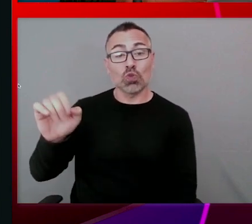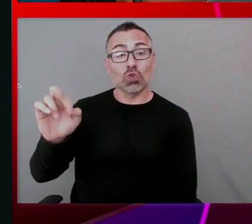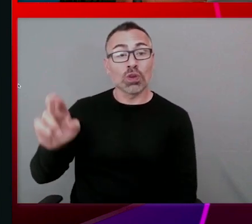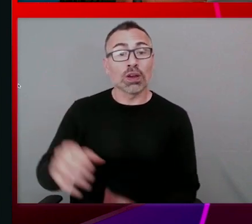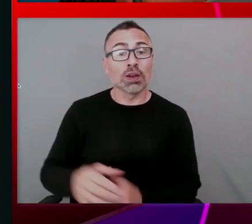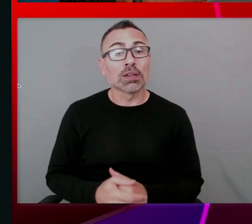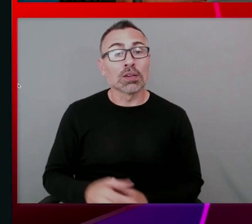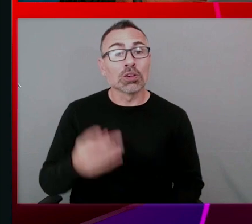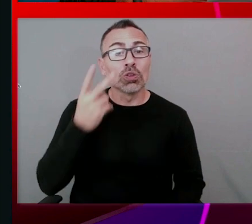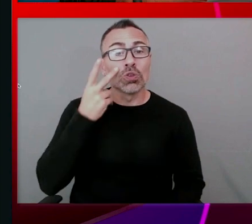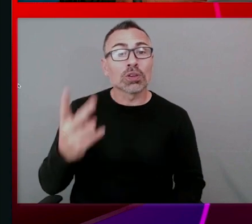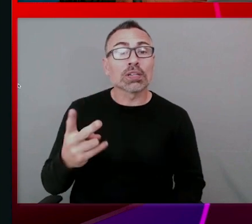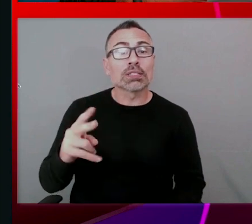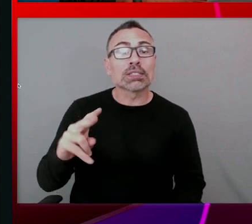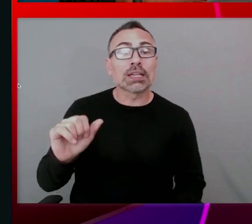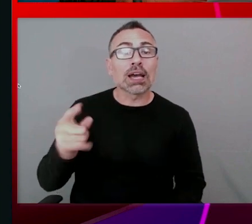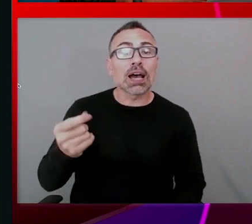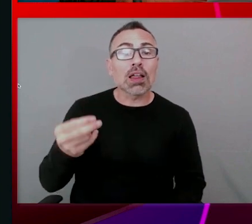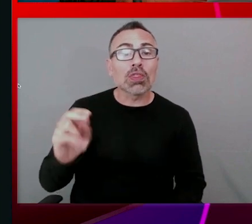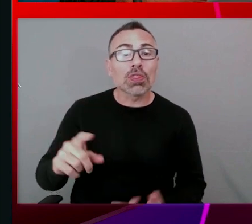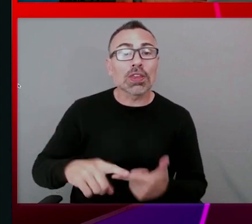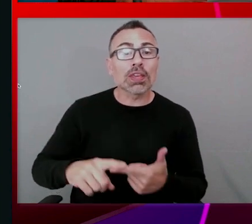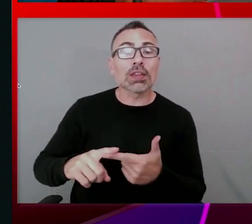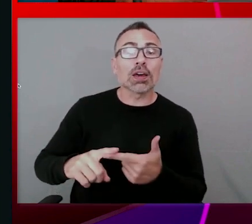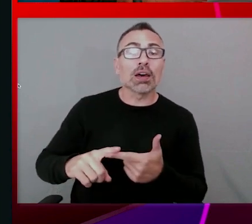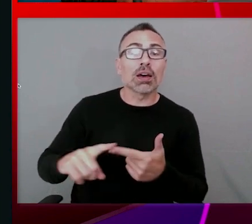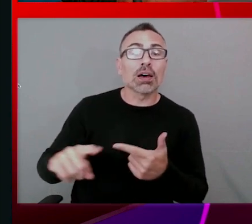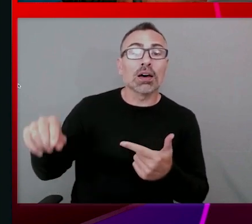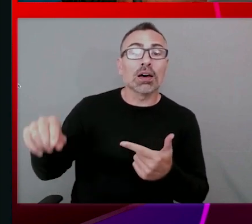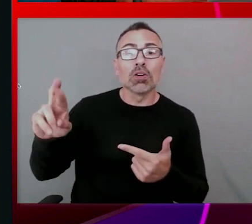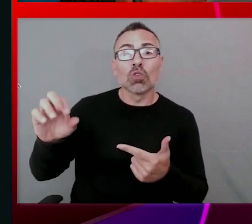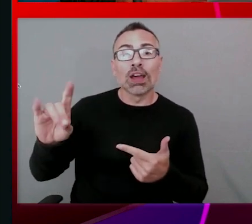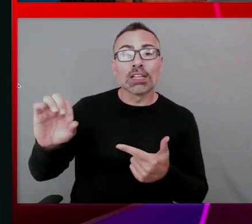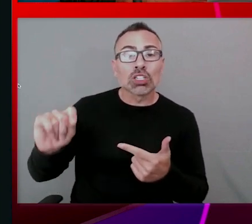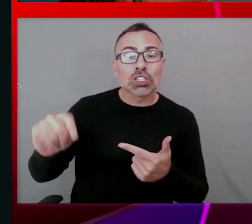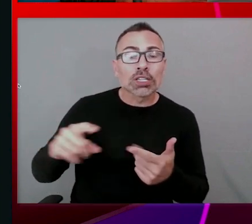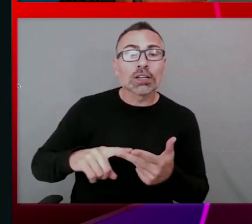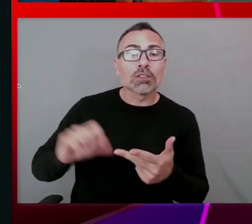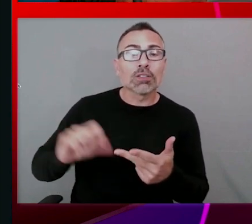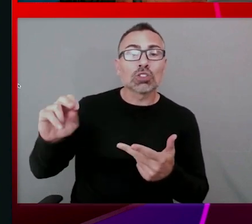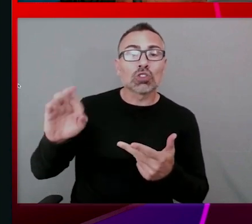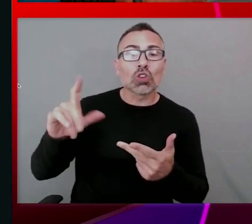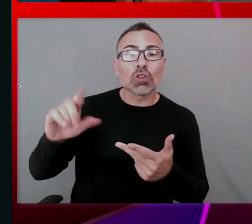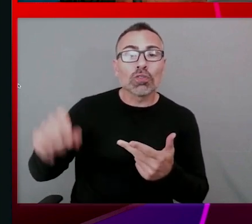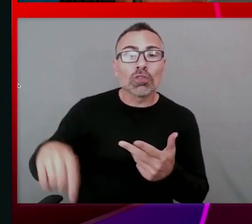Redshift, Snowflake, EMR, Databricks, right, previously,